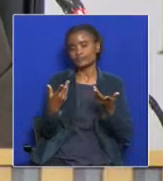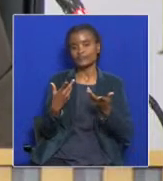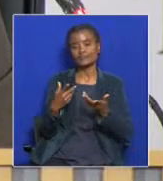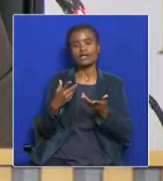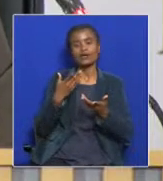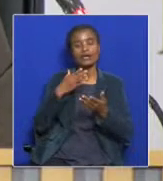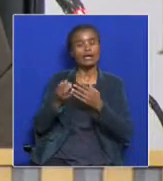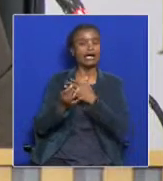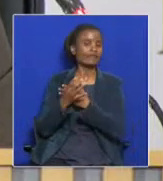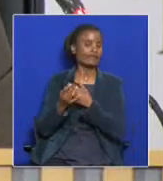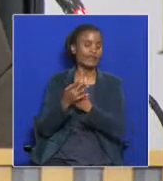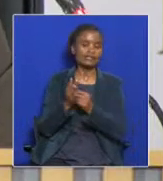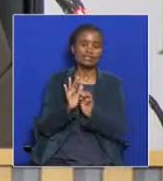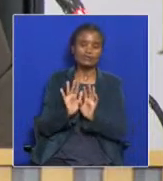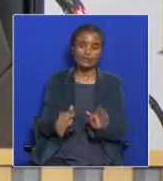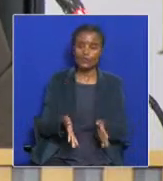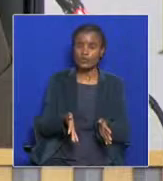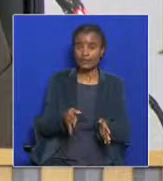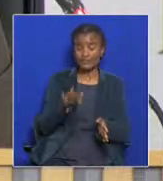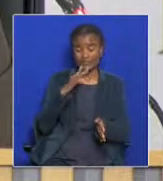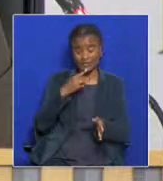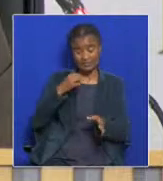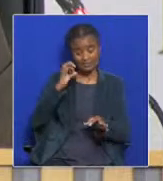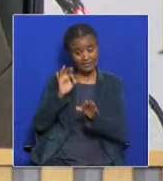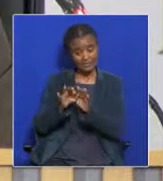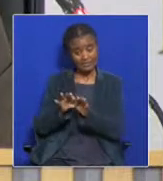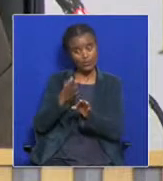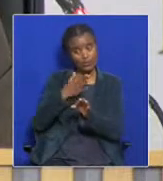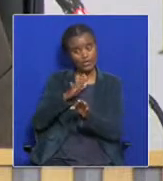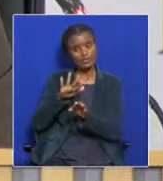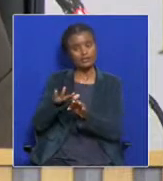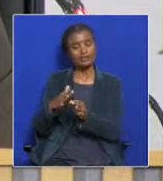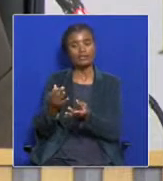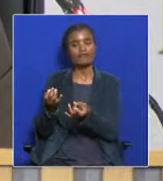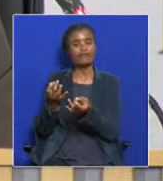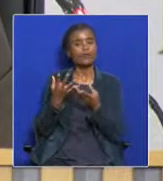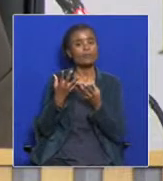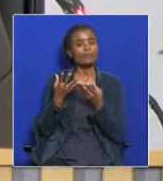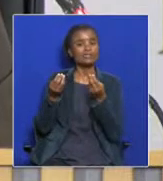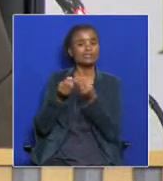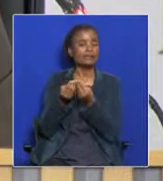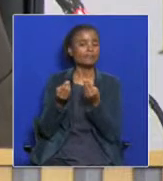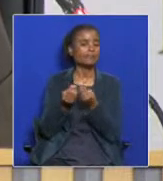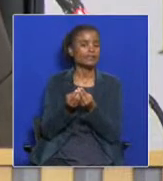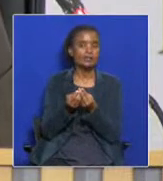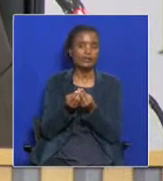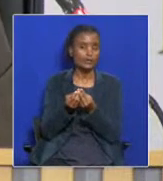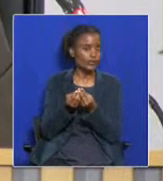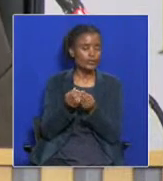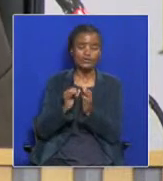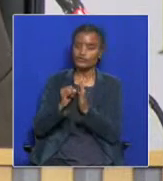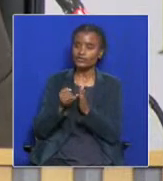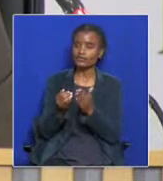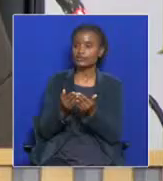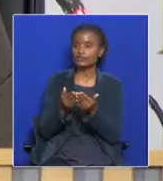I wanted him to handle it or wanted him to divulge anything. It was just merely general inquiries with a member of the FSL that I'm familiar with,